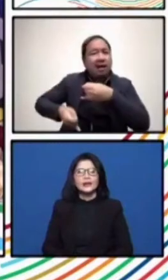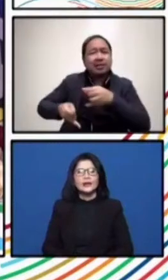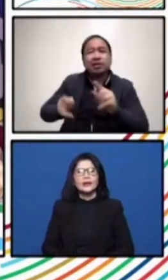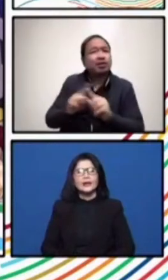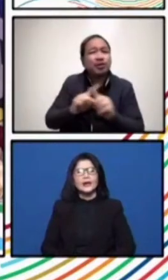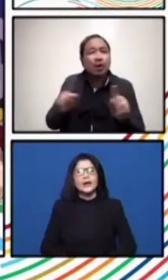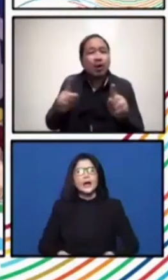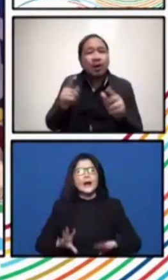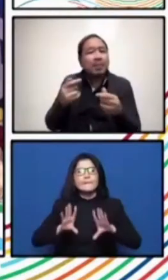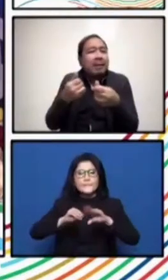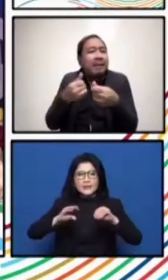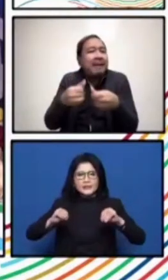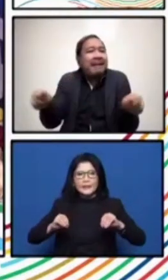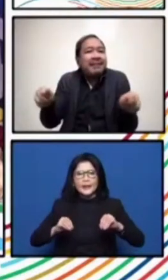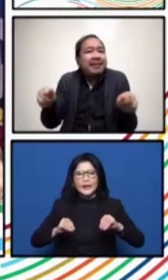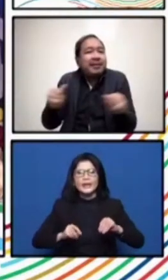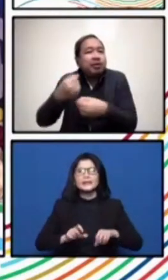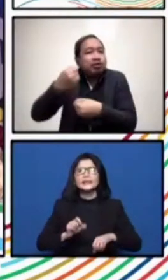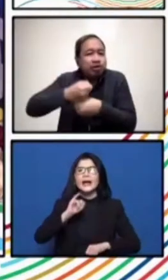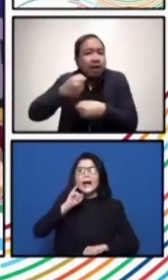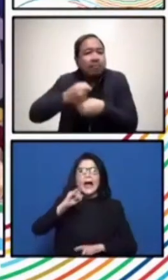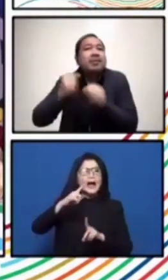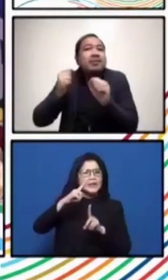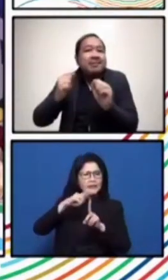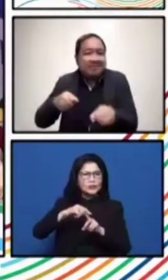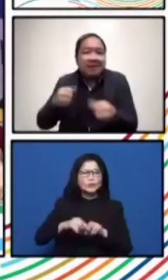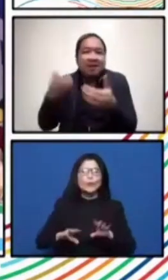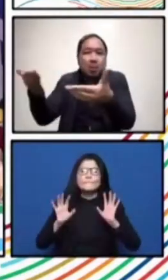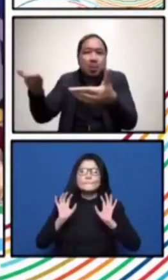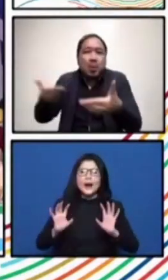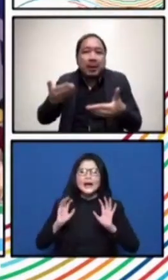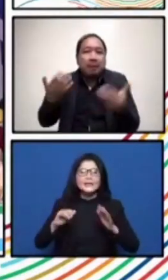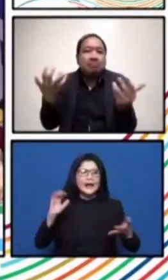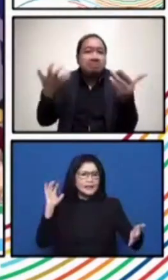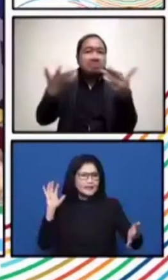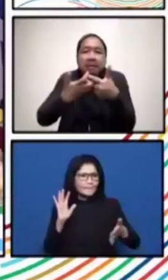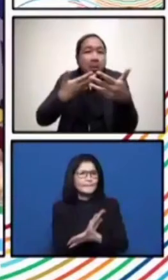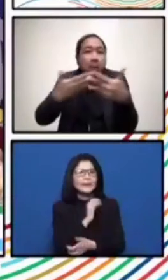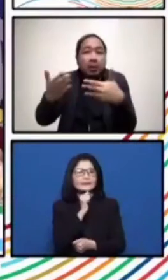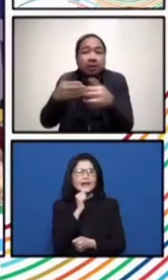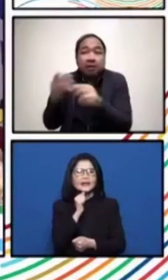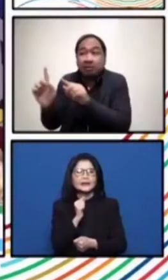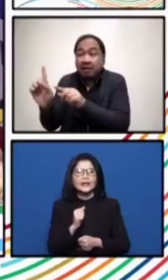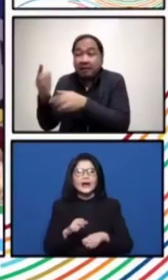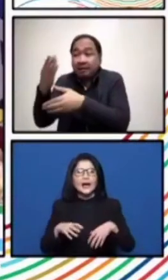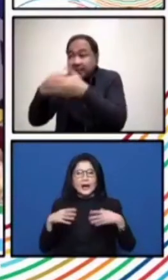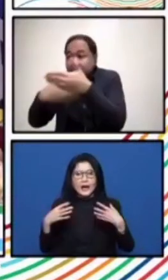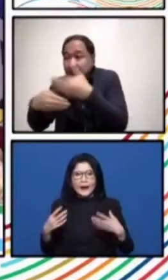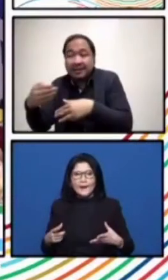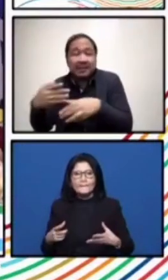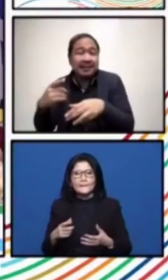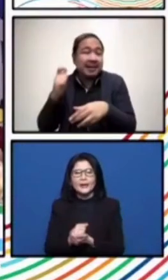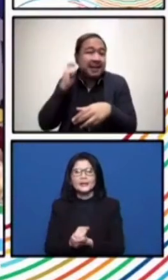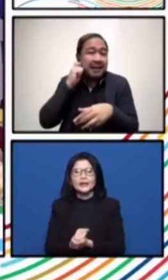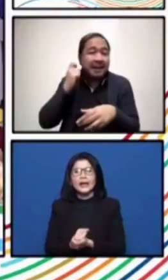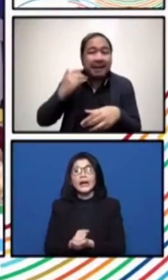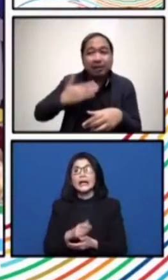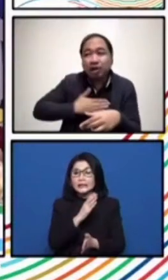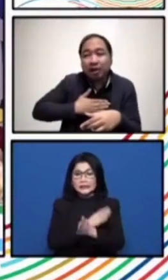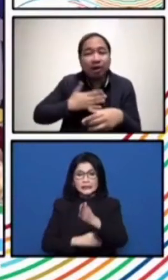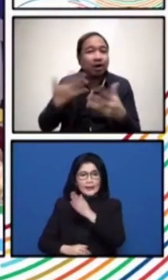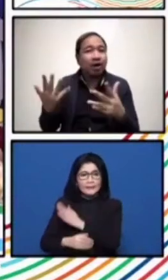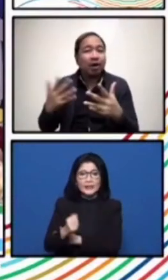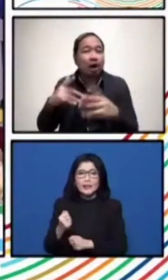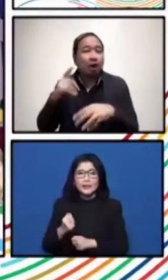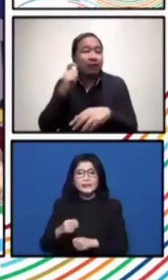is equally open for anybody irrespective of whether they have a disability gender ethnicity whatever it